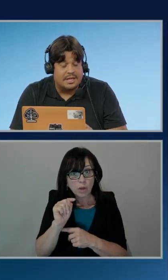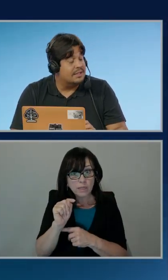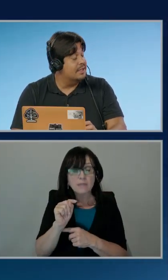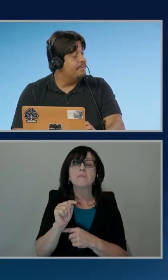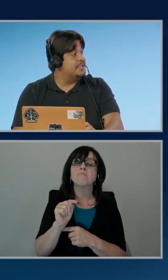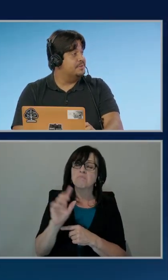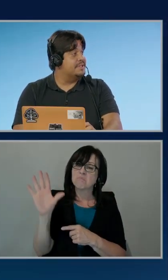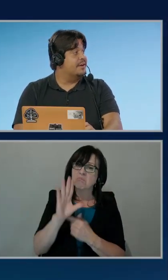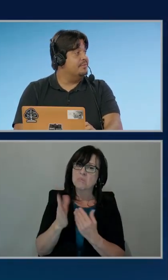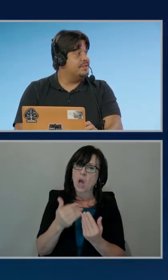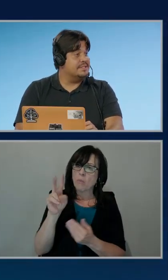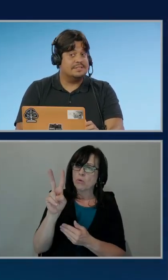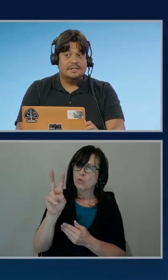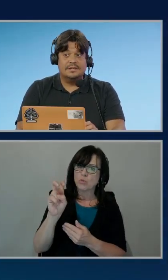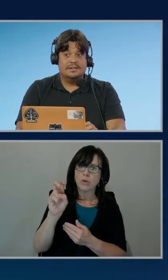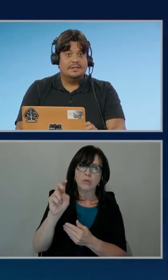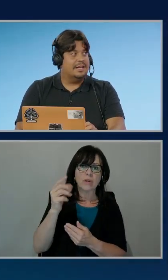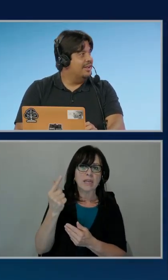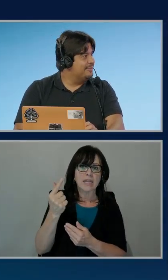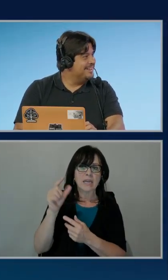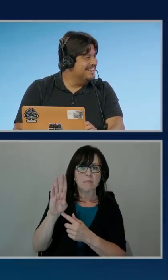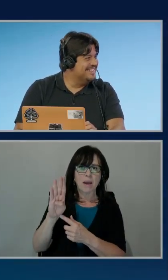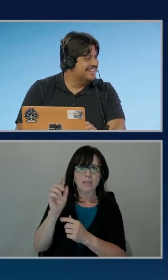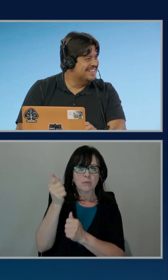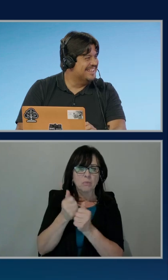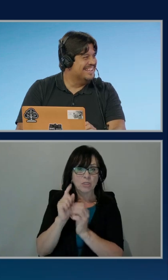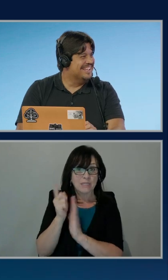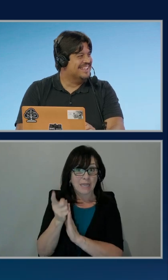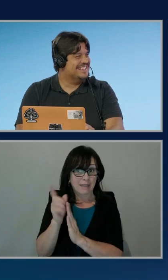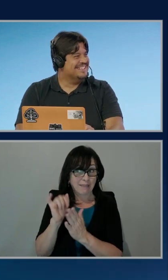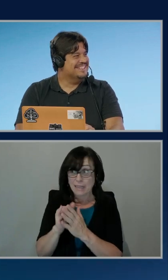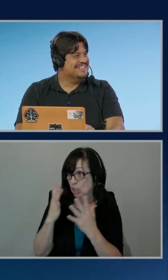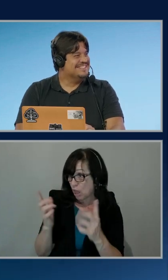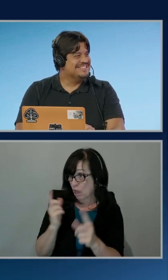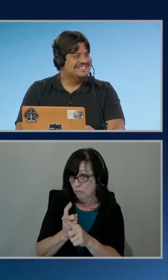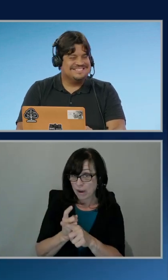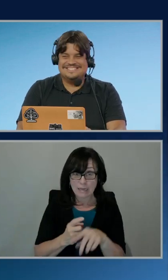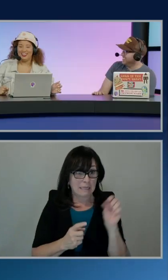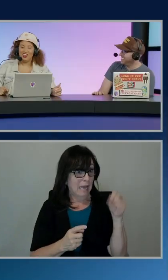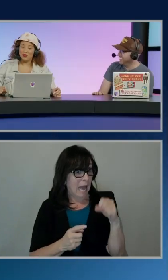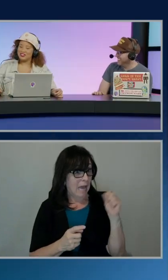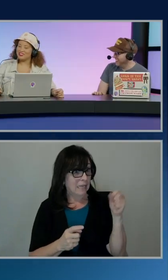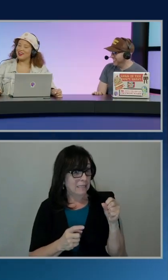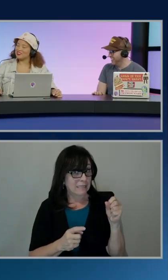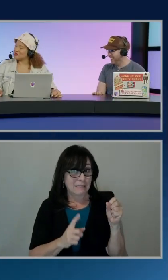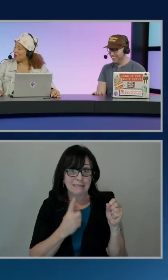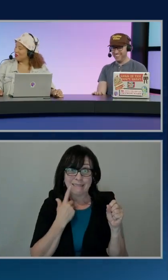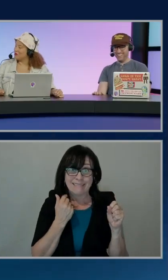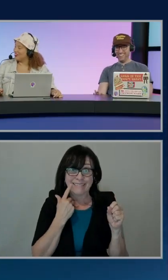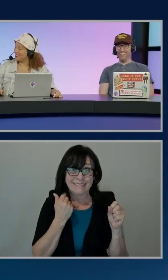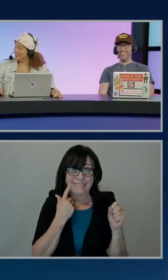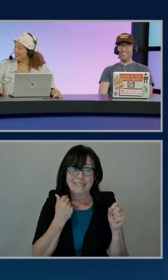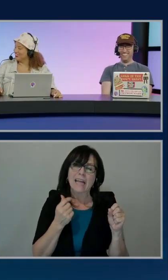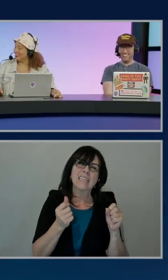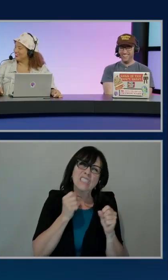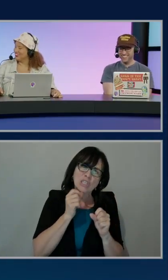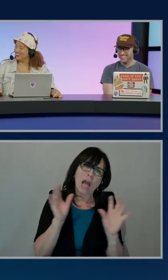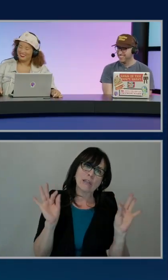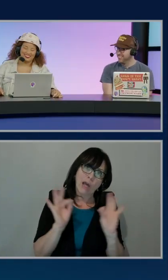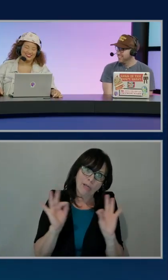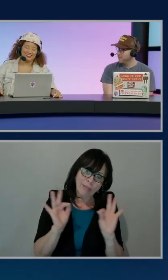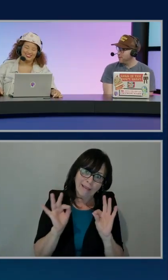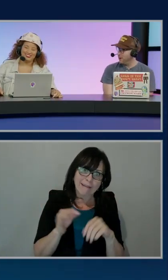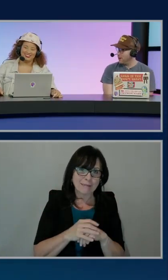200 gigabytes per second, which is a lot, right? Yeah, sure is. Well, it's not a small amount. Yes,